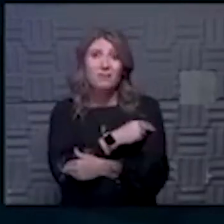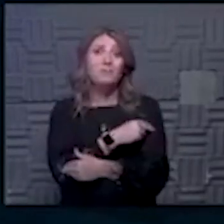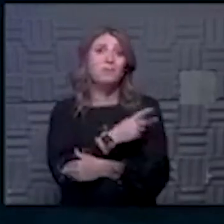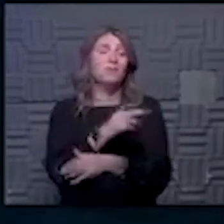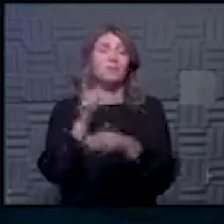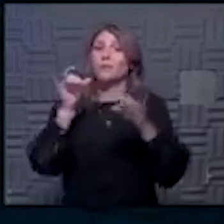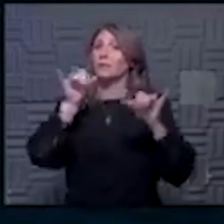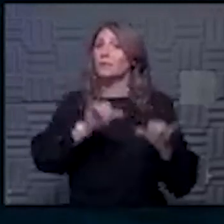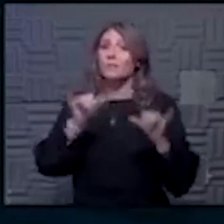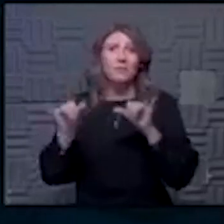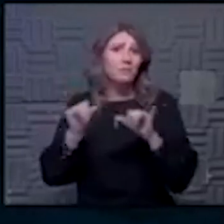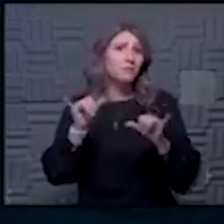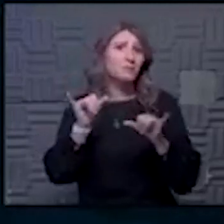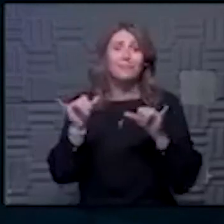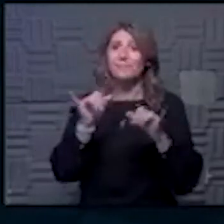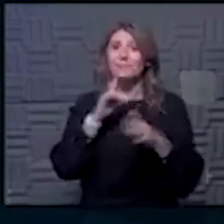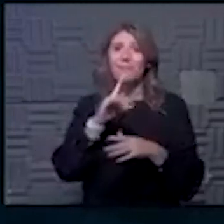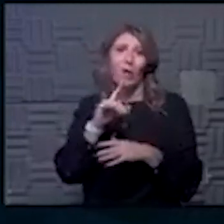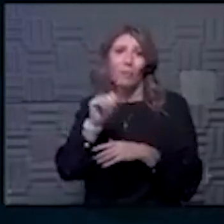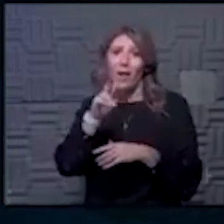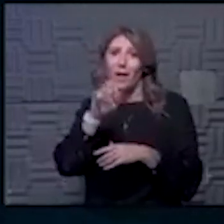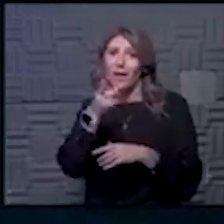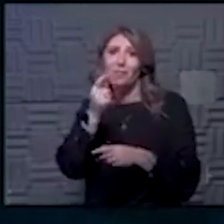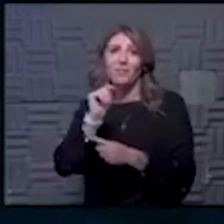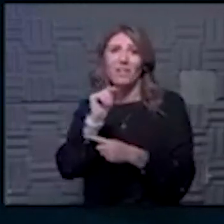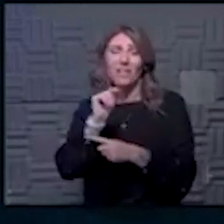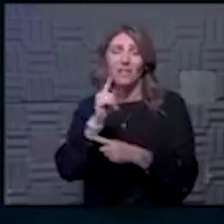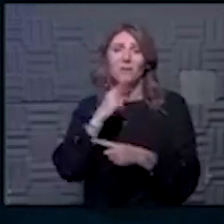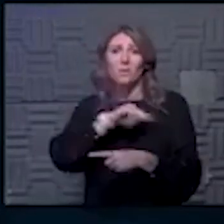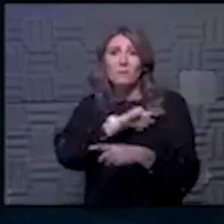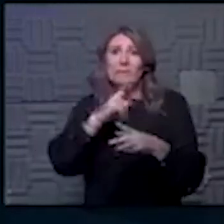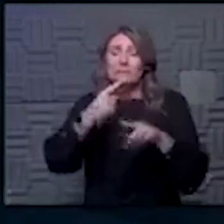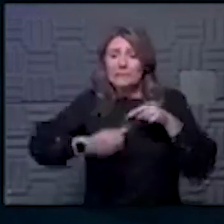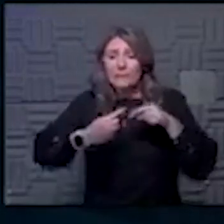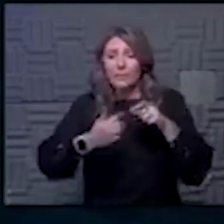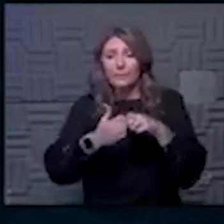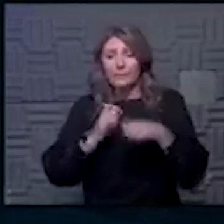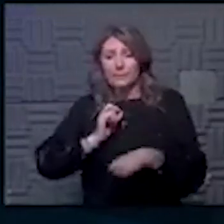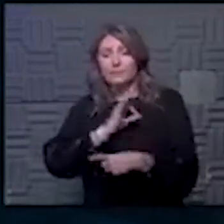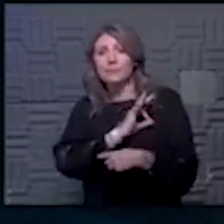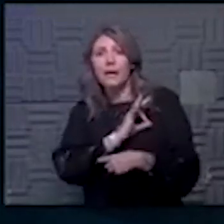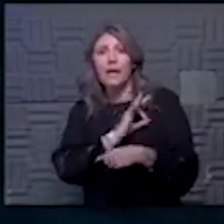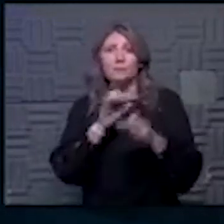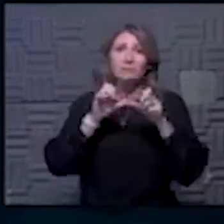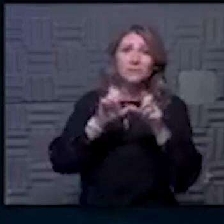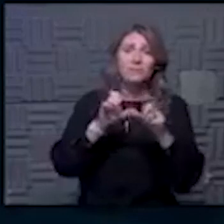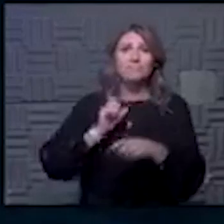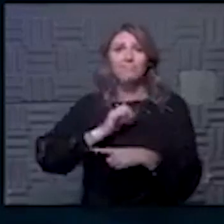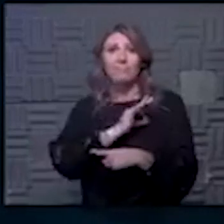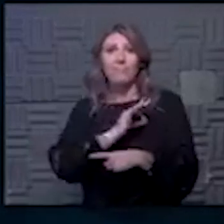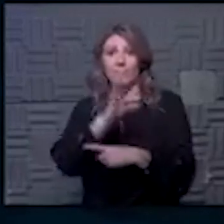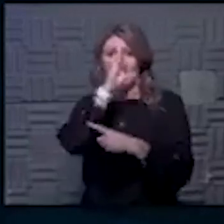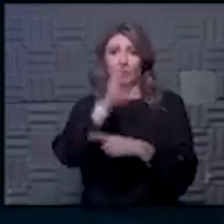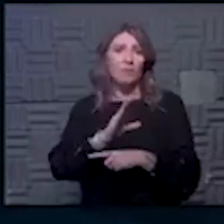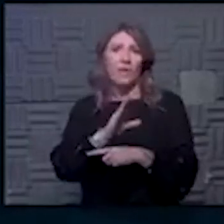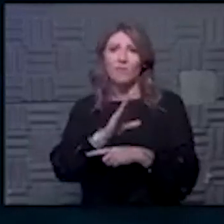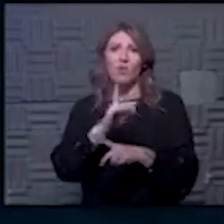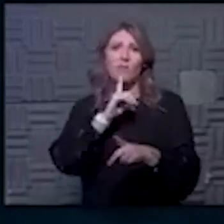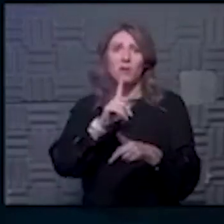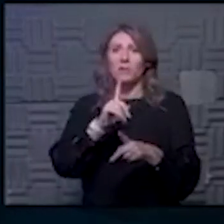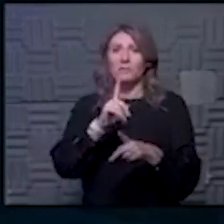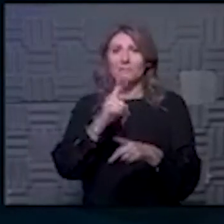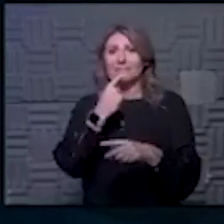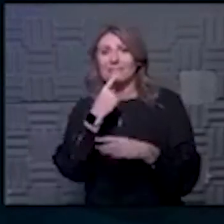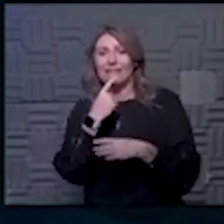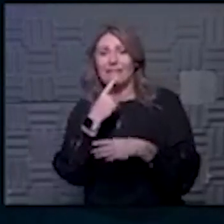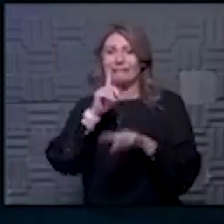like what Laddie mentioned, we do have our staffing challenges like anywhere else. We never turned away any ambulances,